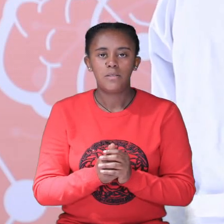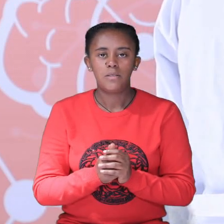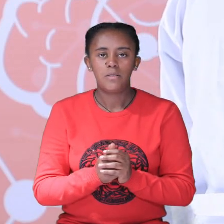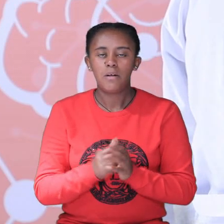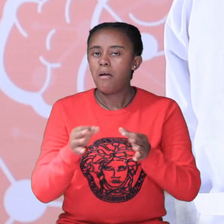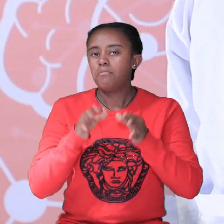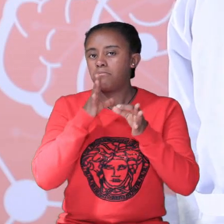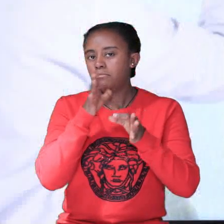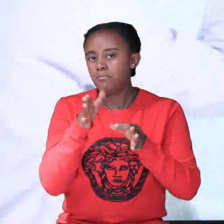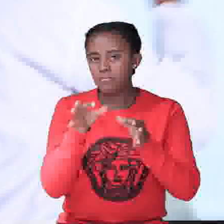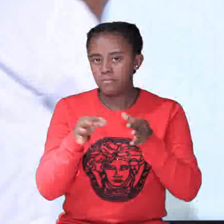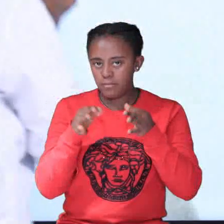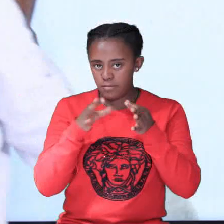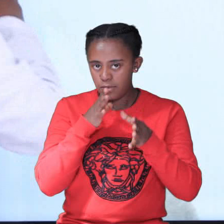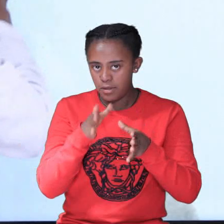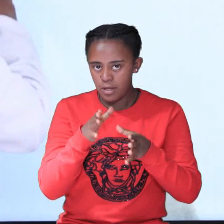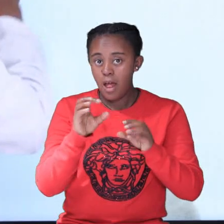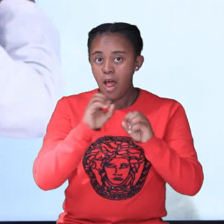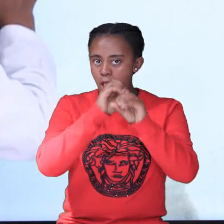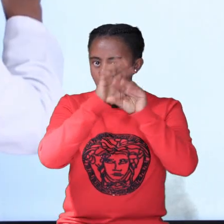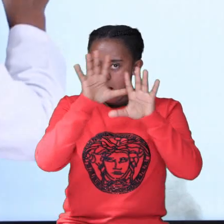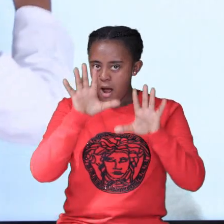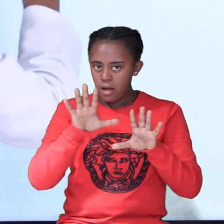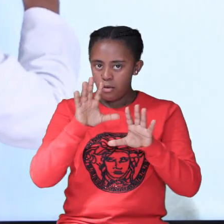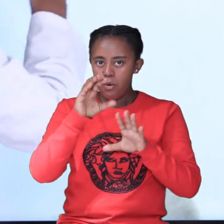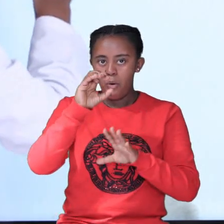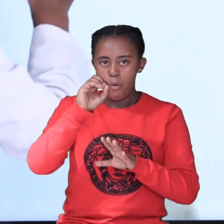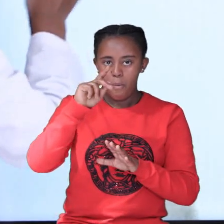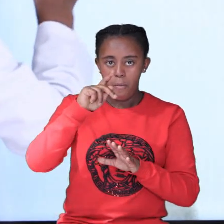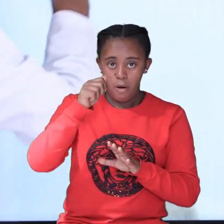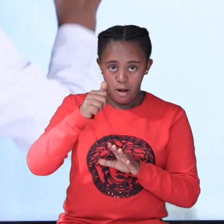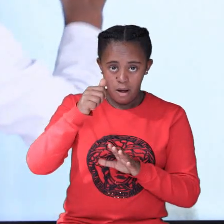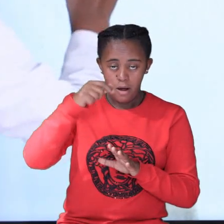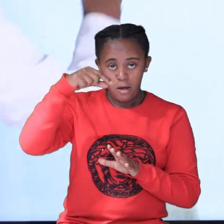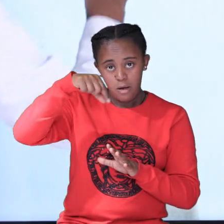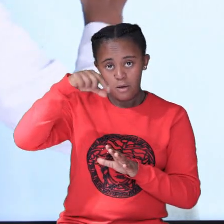pass a light.